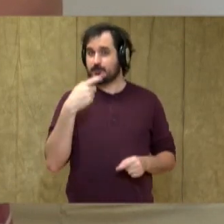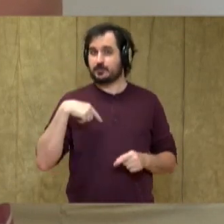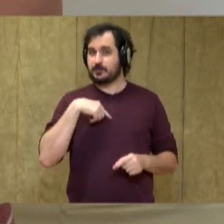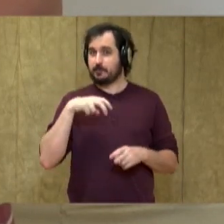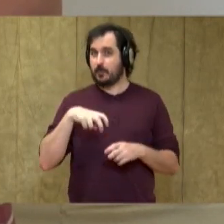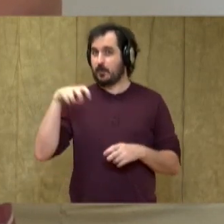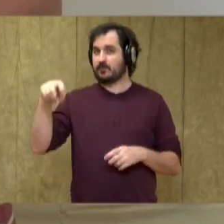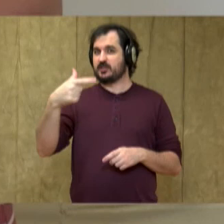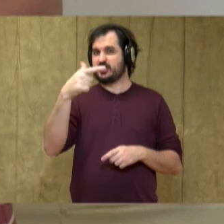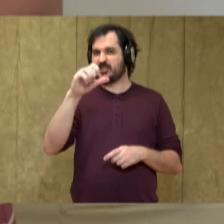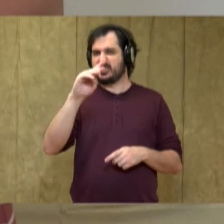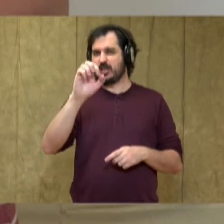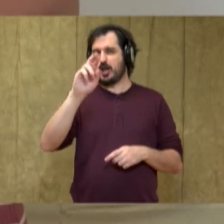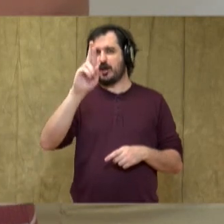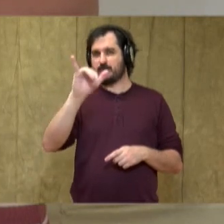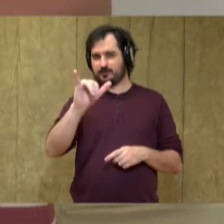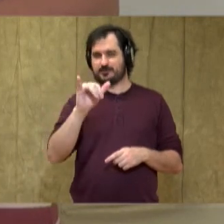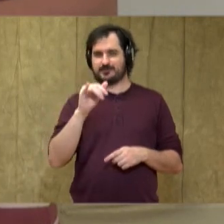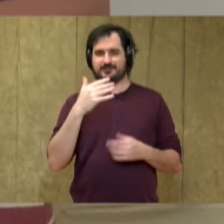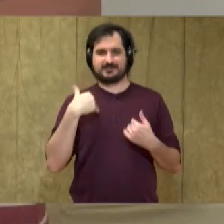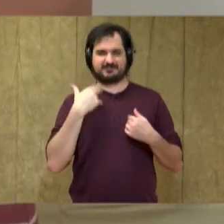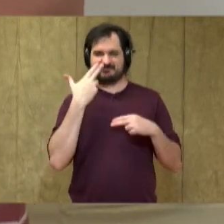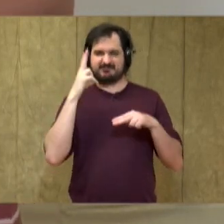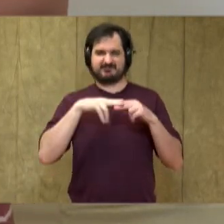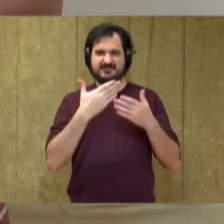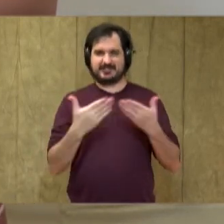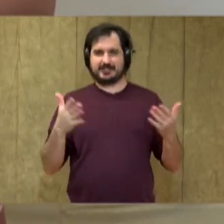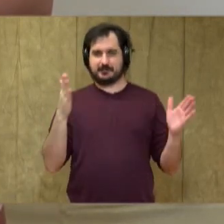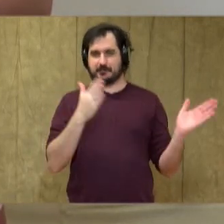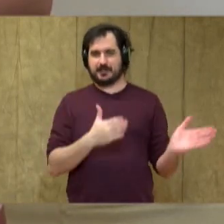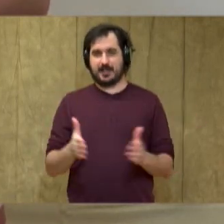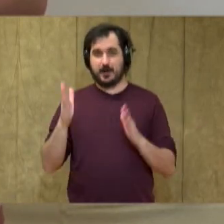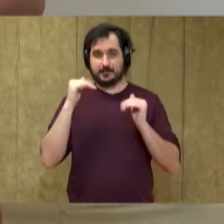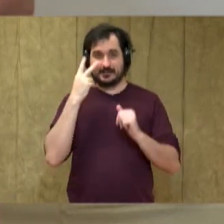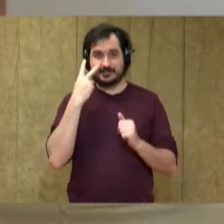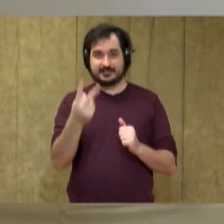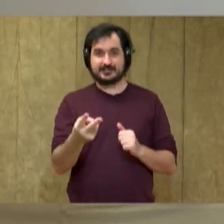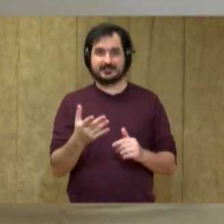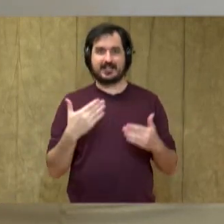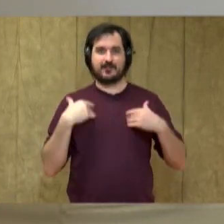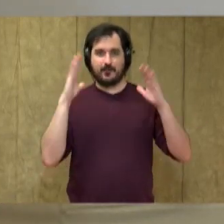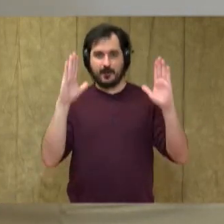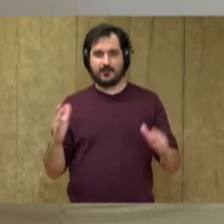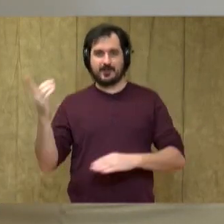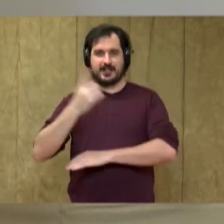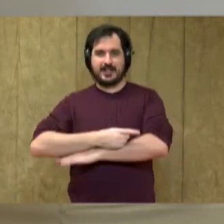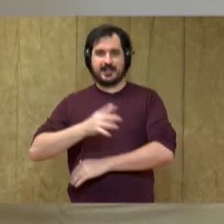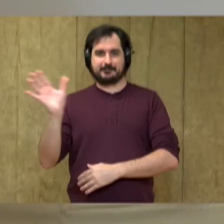have some fun stuff planned. So I hope to see you there. Have a great day, guys. Thanks.